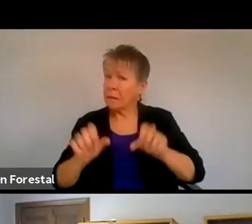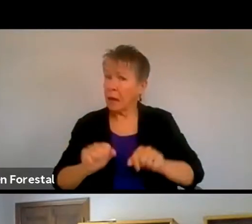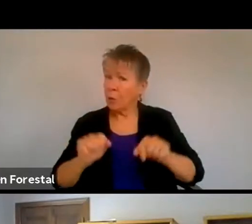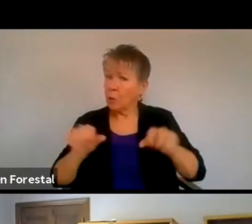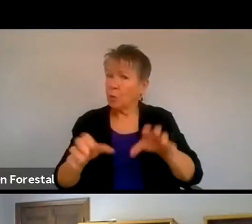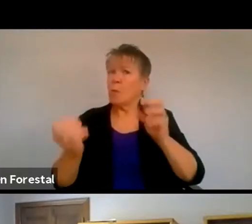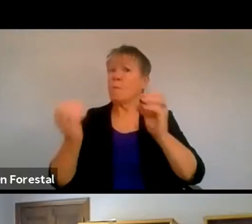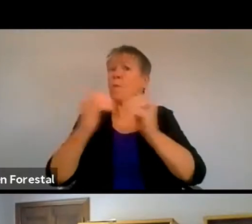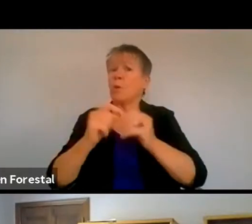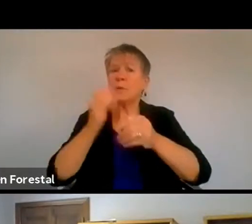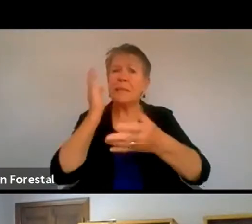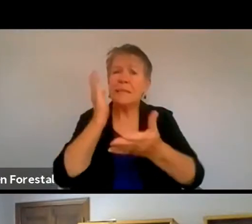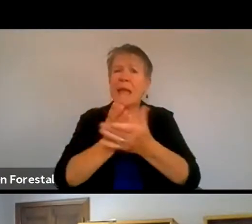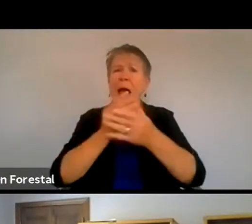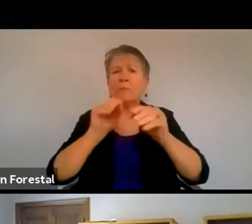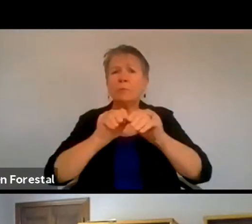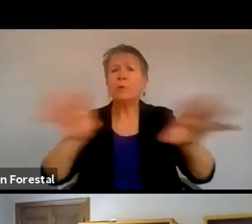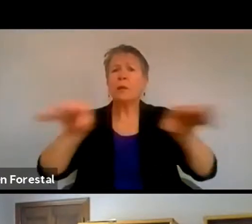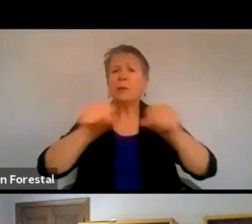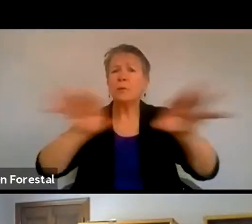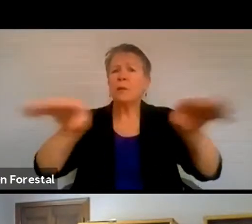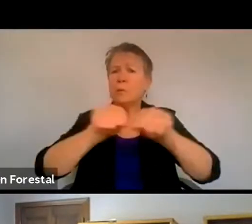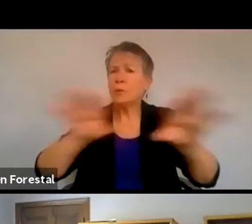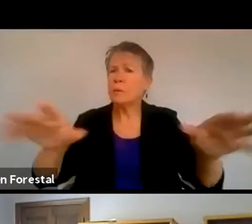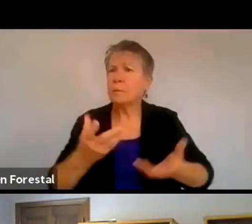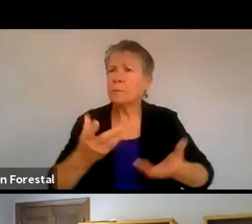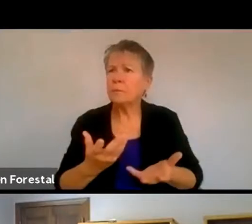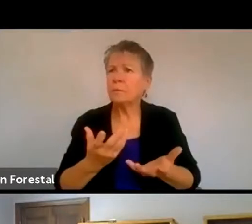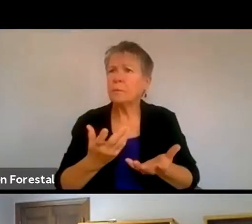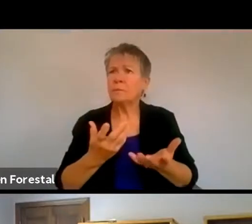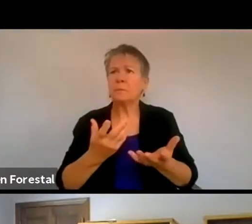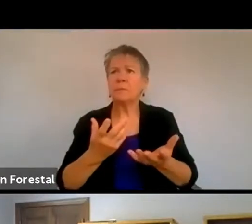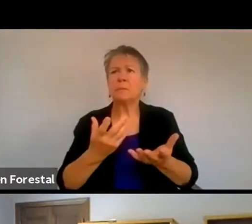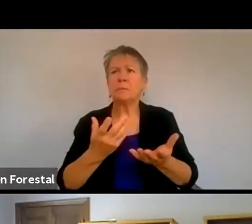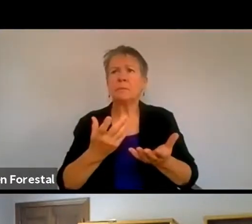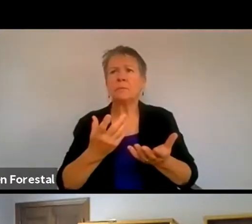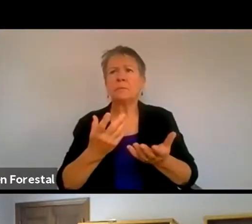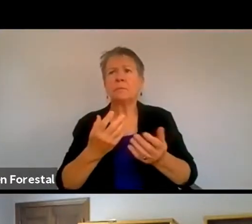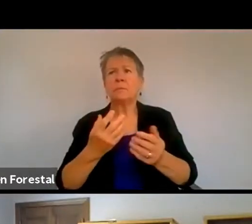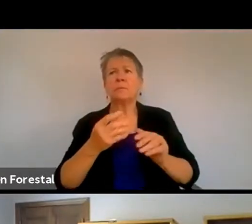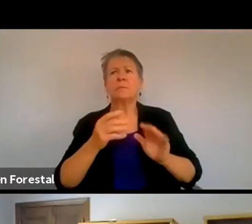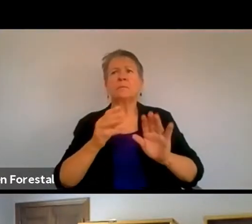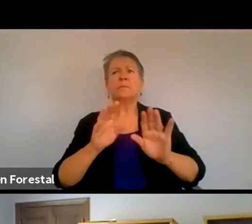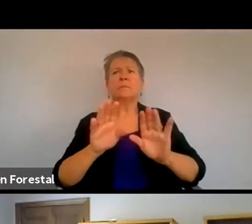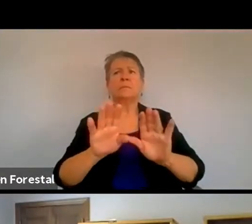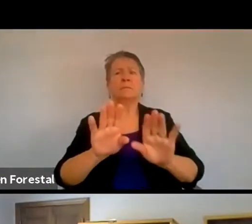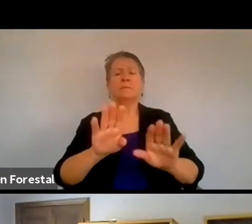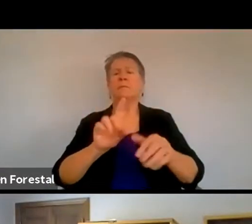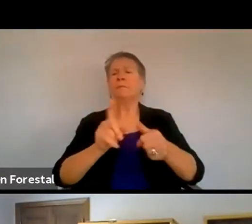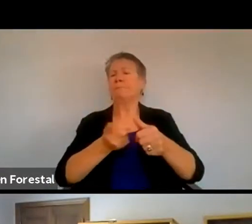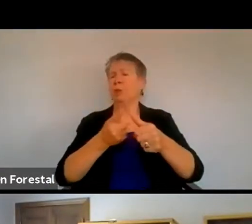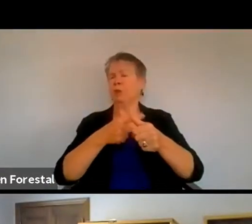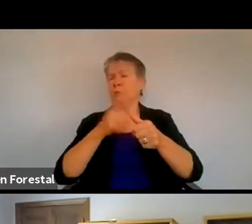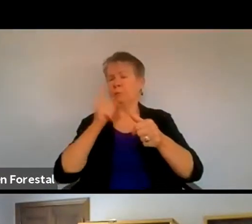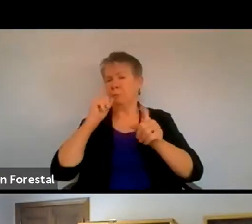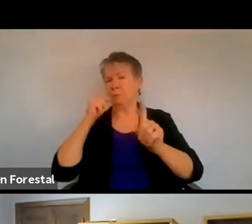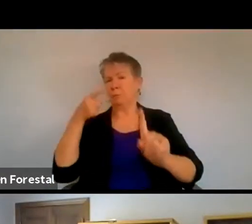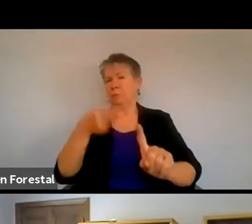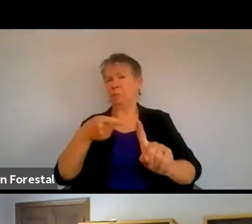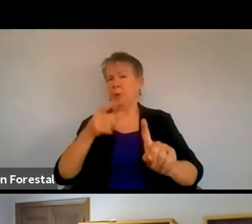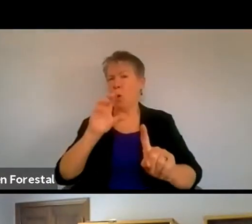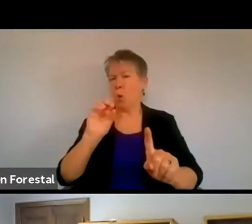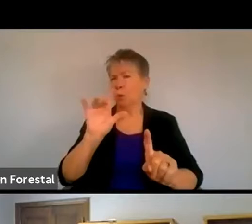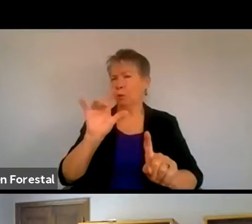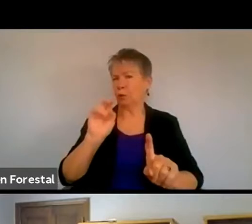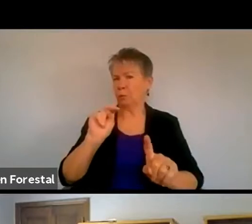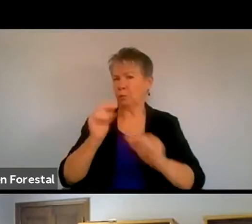I think that I'm going to start with Ocean County, and when I address the first two questions, I may ask Judy to come in. I don't see Judy on the screen anymore. I assume you're still there, Judy.